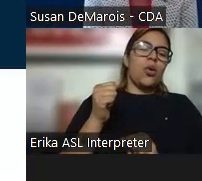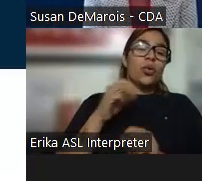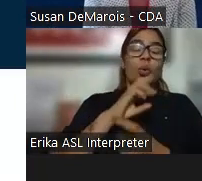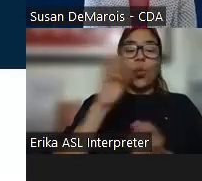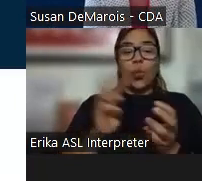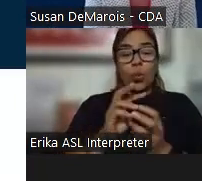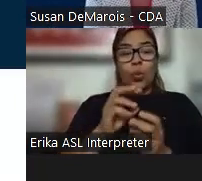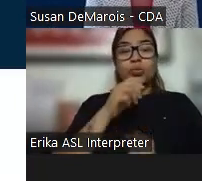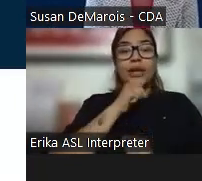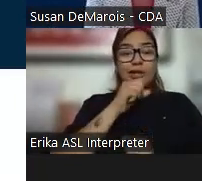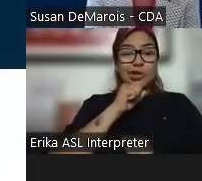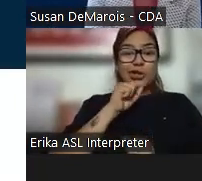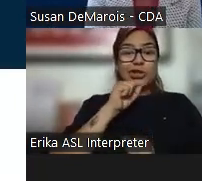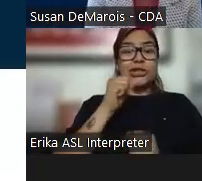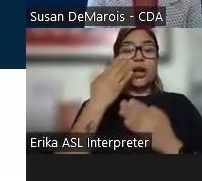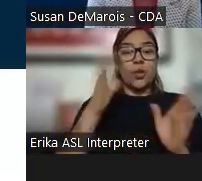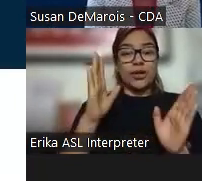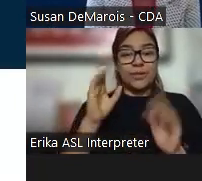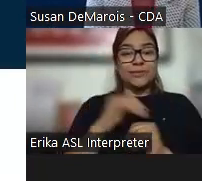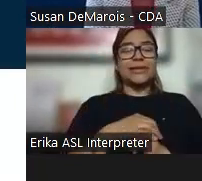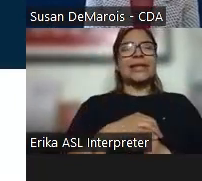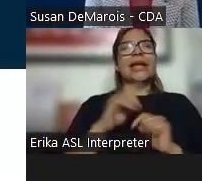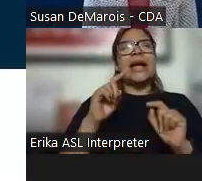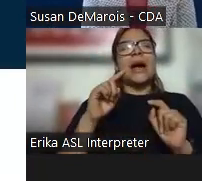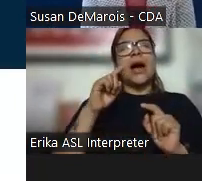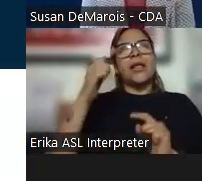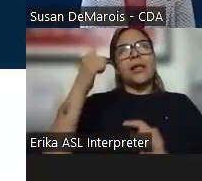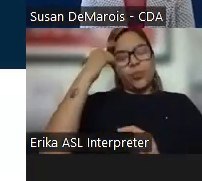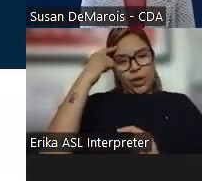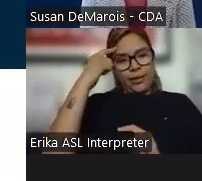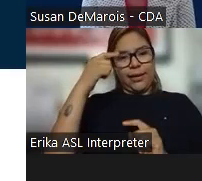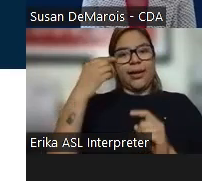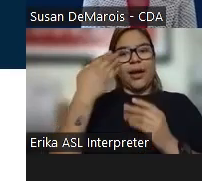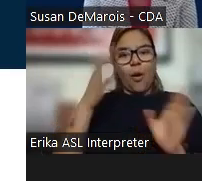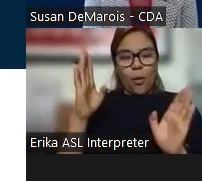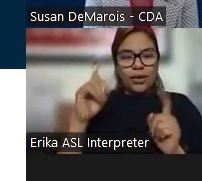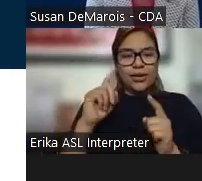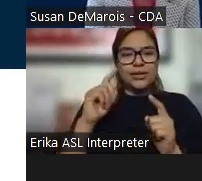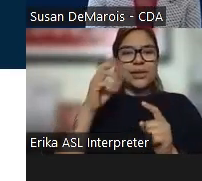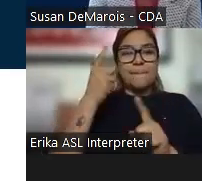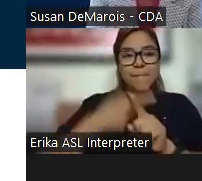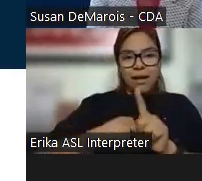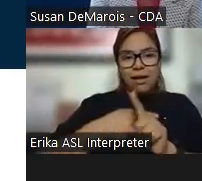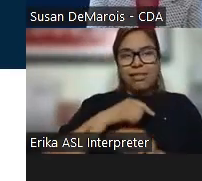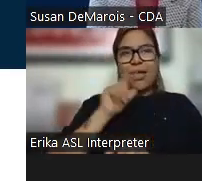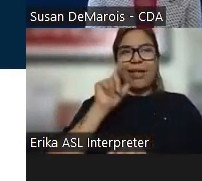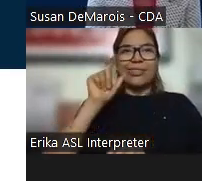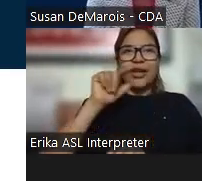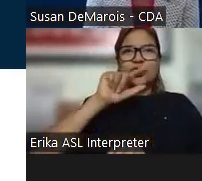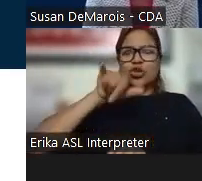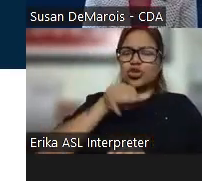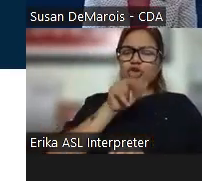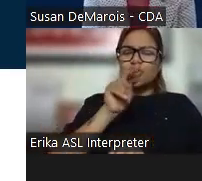Month, Alzheimer's and Brain Awareness Month. Later this month, June 22nd, is